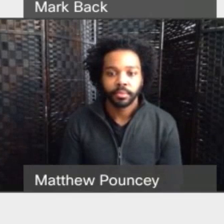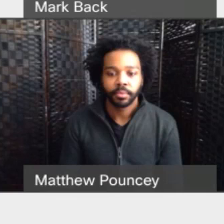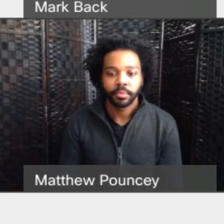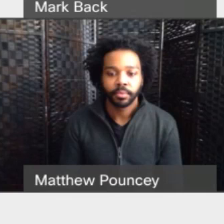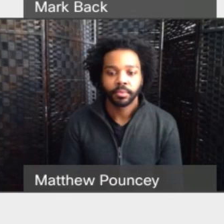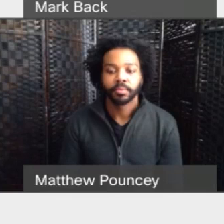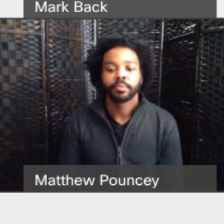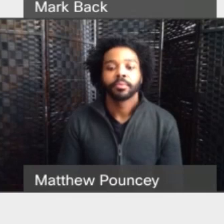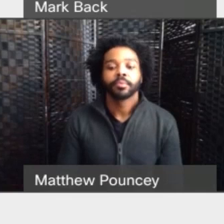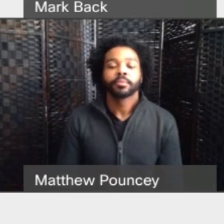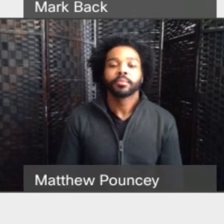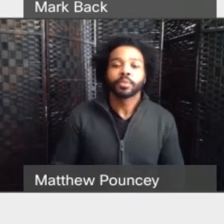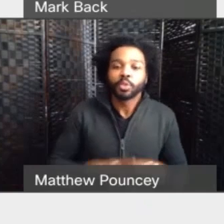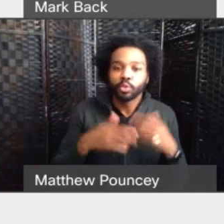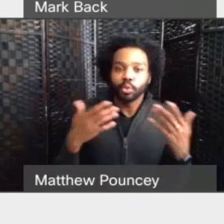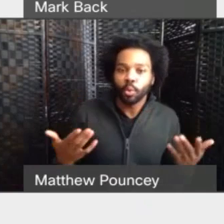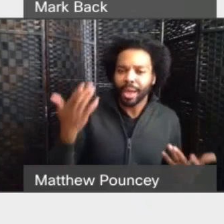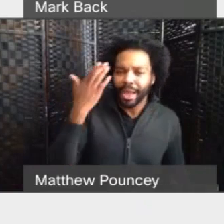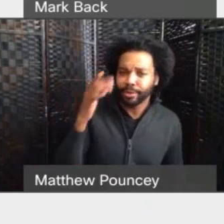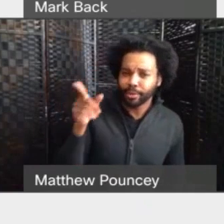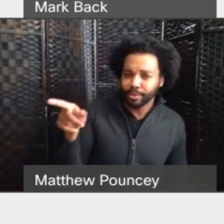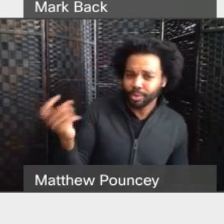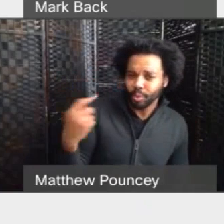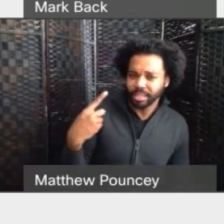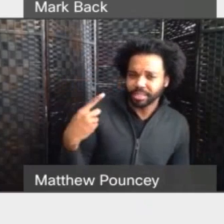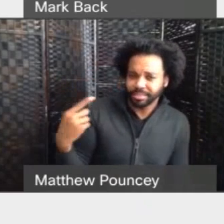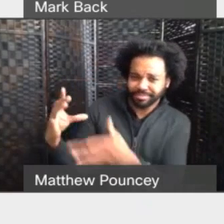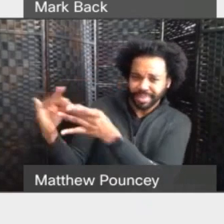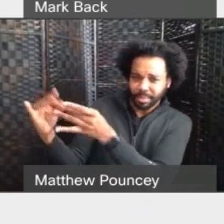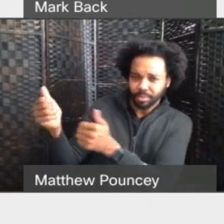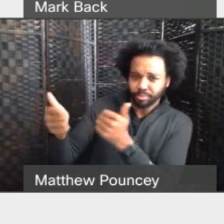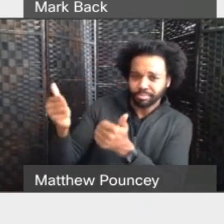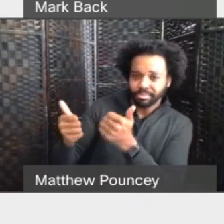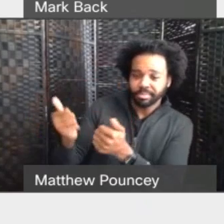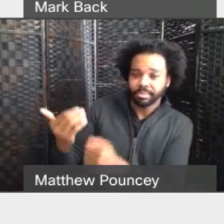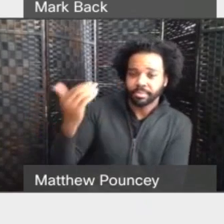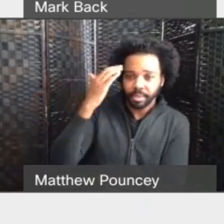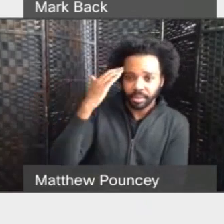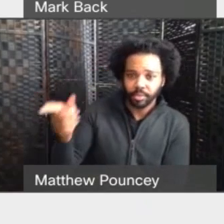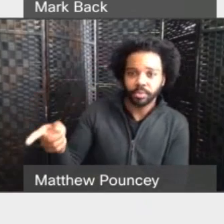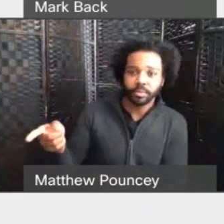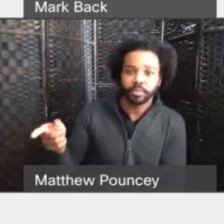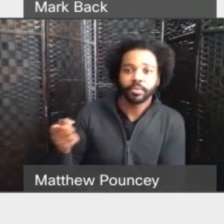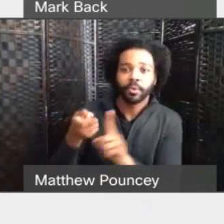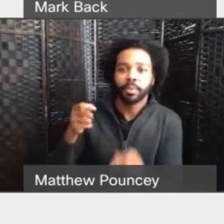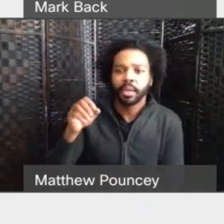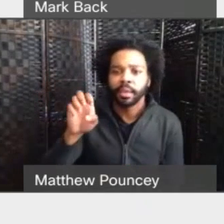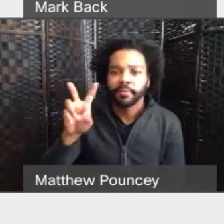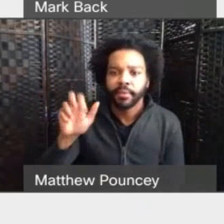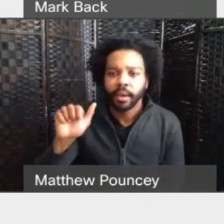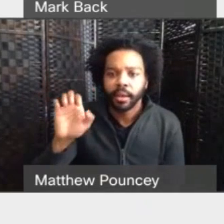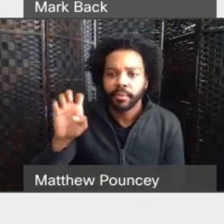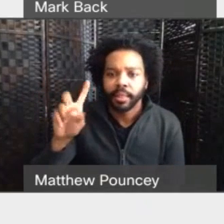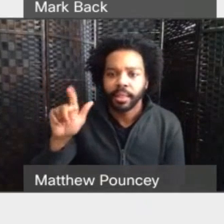So I don't know if this is a question or just a statement. I know the percentage of people in supported living who have contracted COVID-19 is